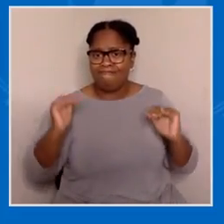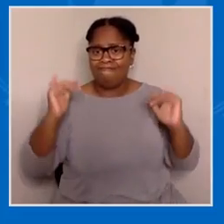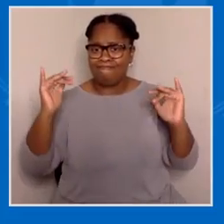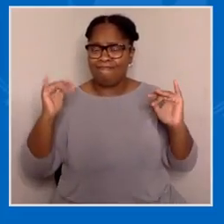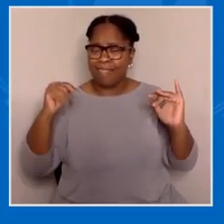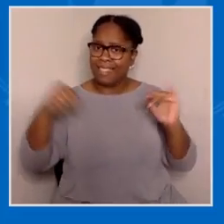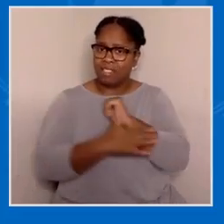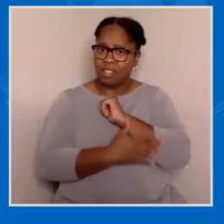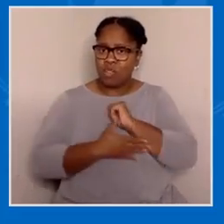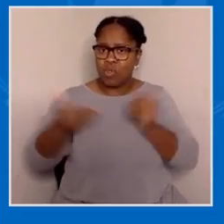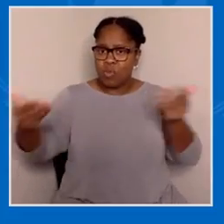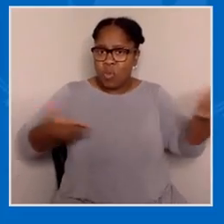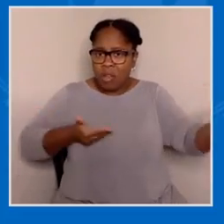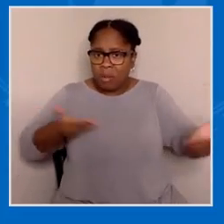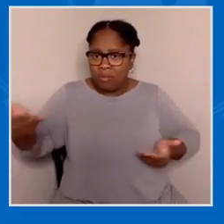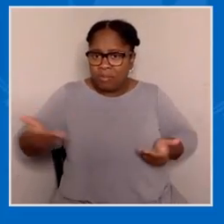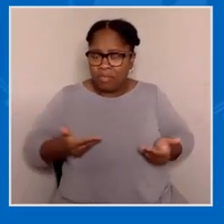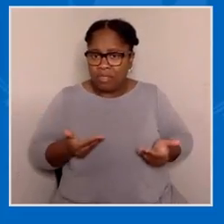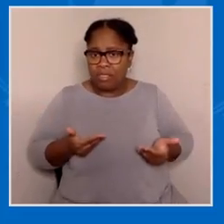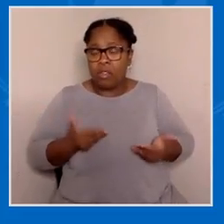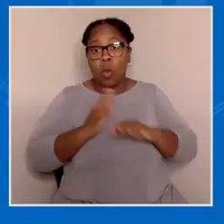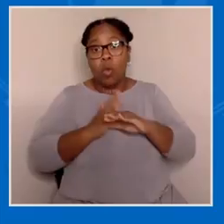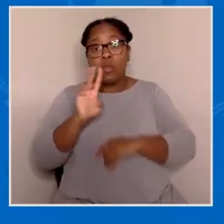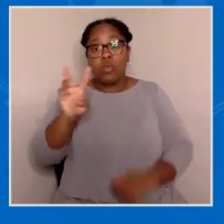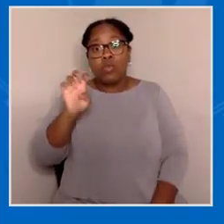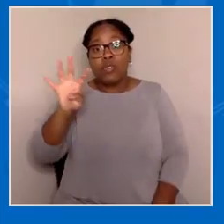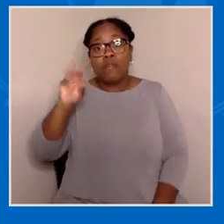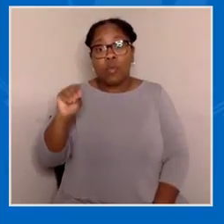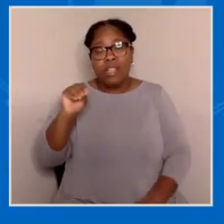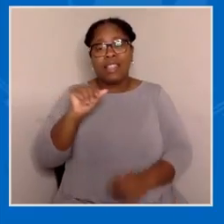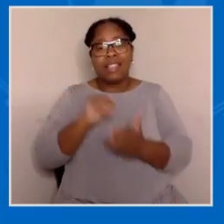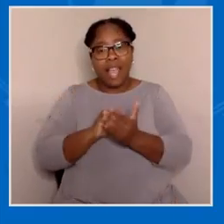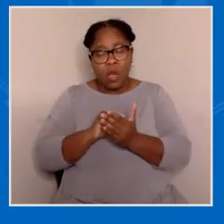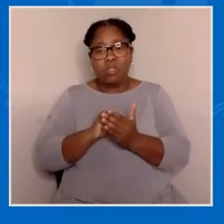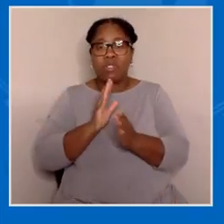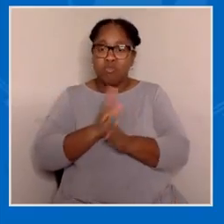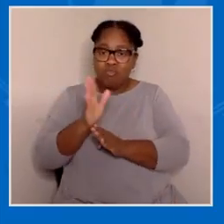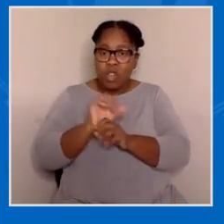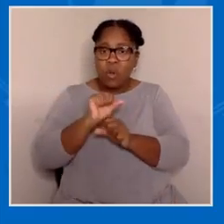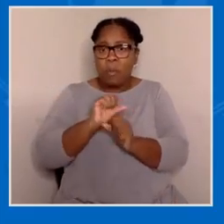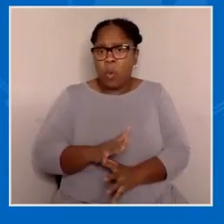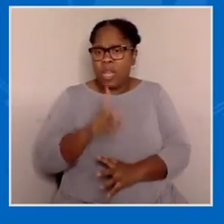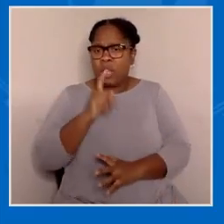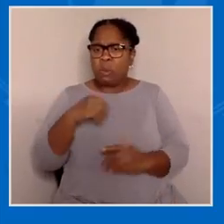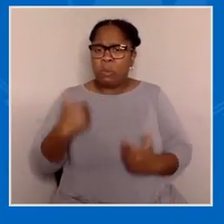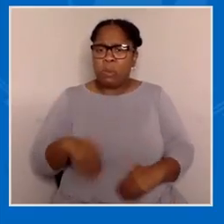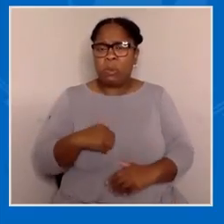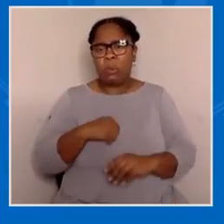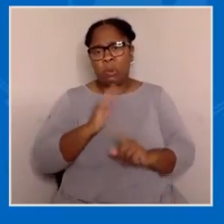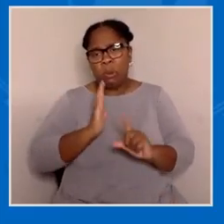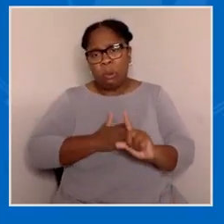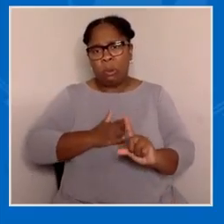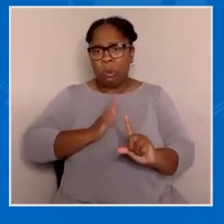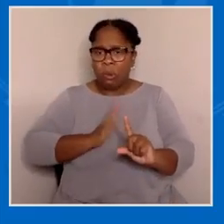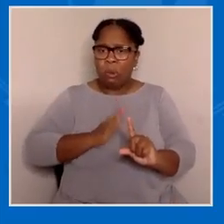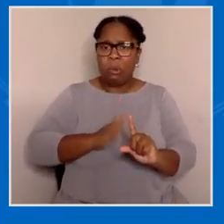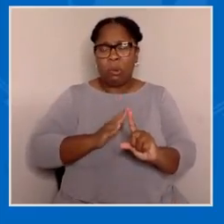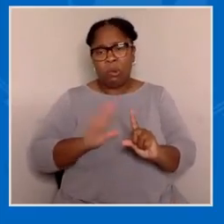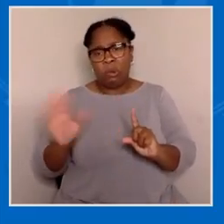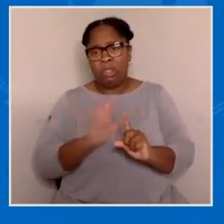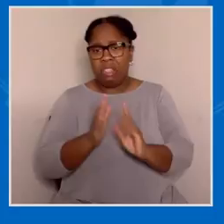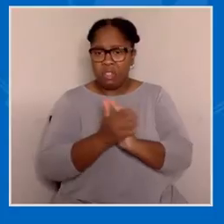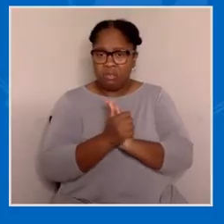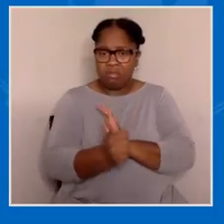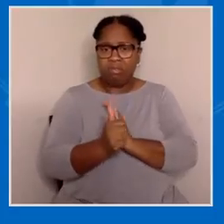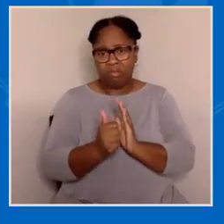more than 240,000 career employees who selflessly dedicate their talent and energy to this mission.